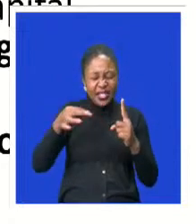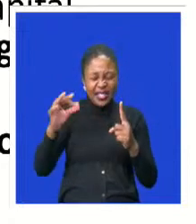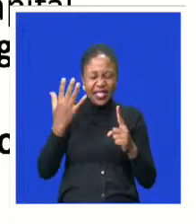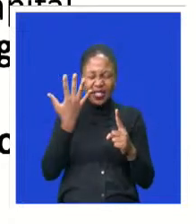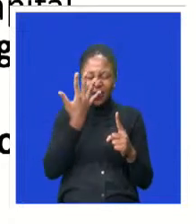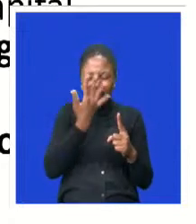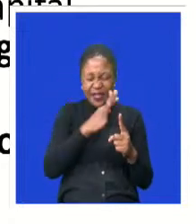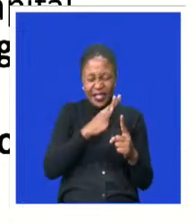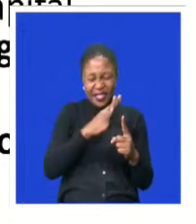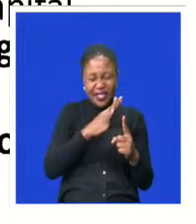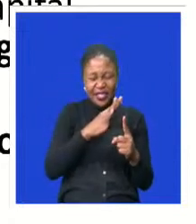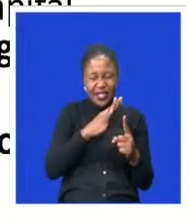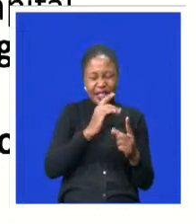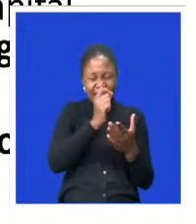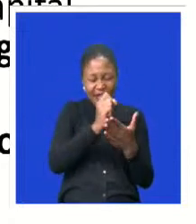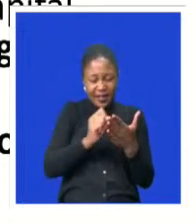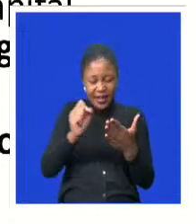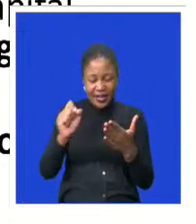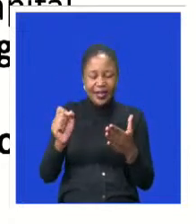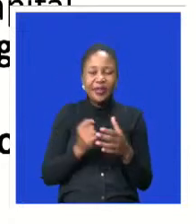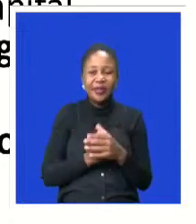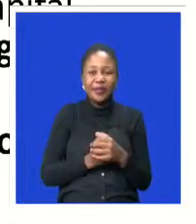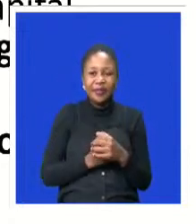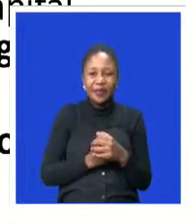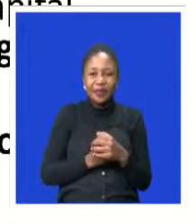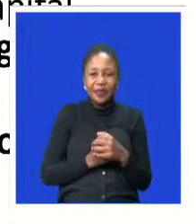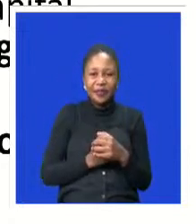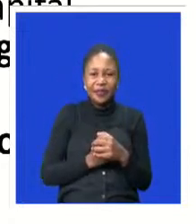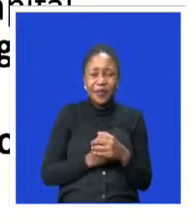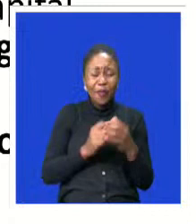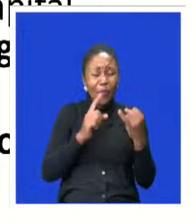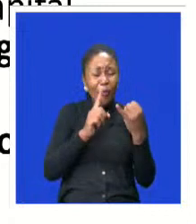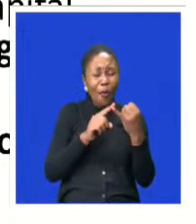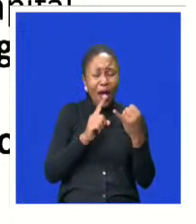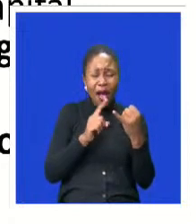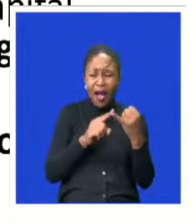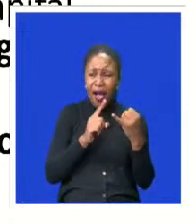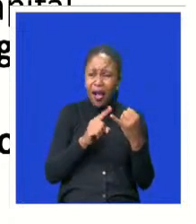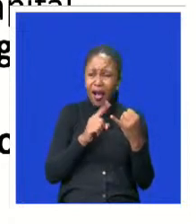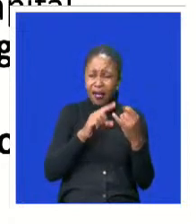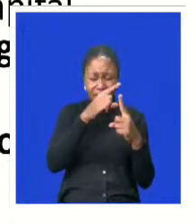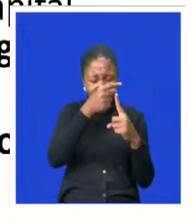is a simple sentence. It expresses a single idea